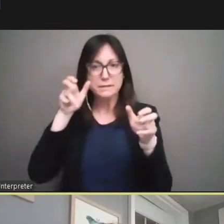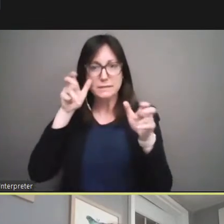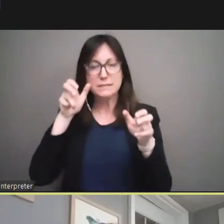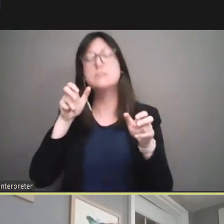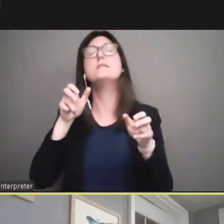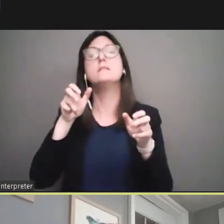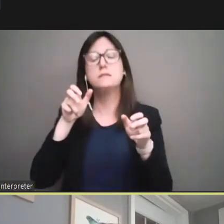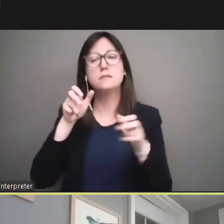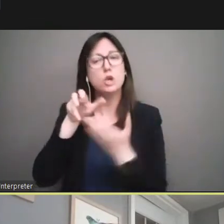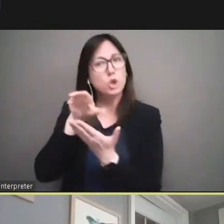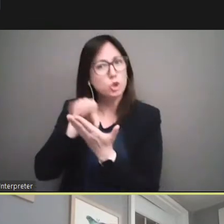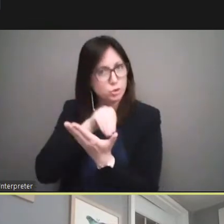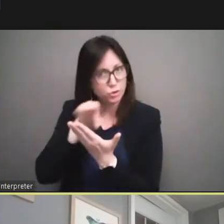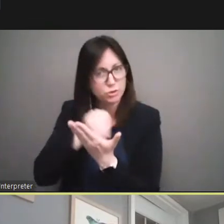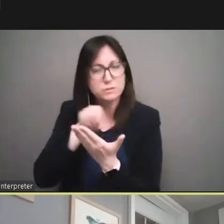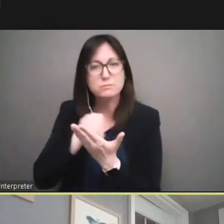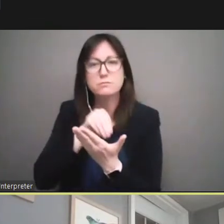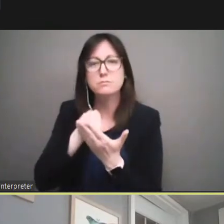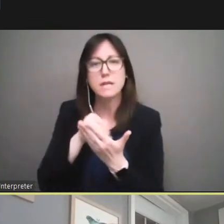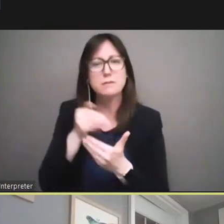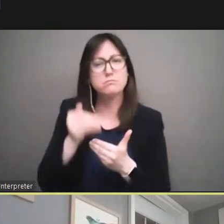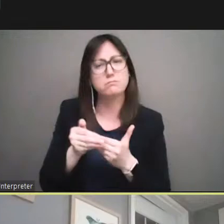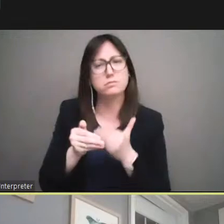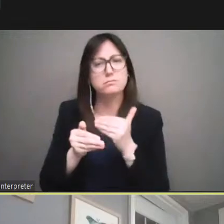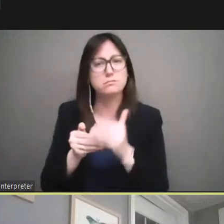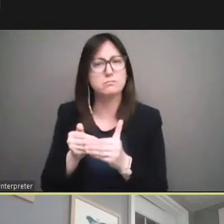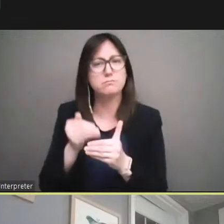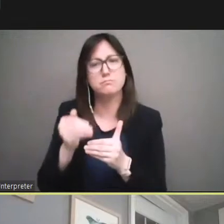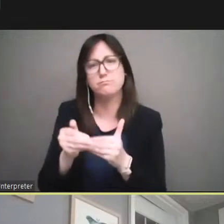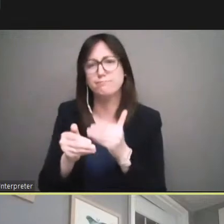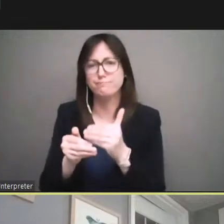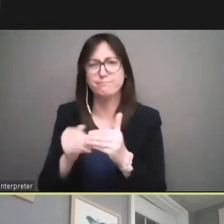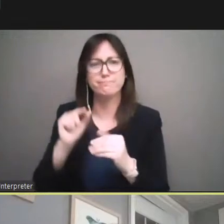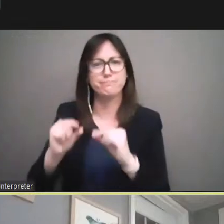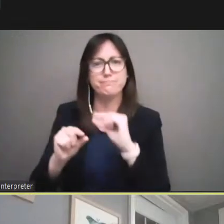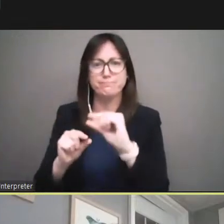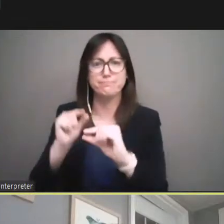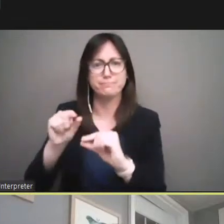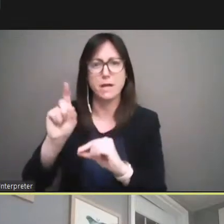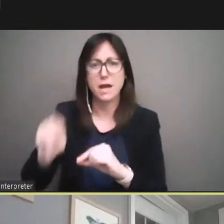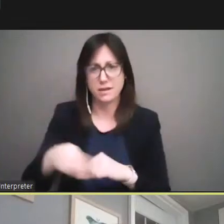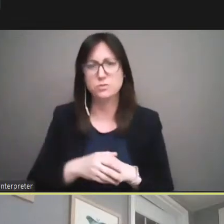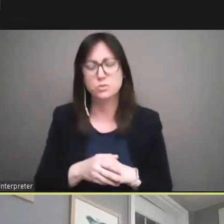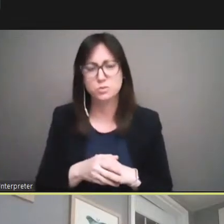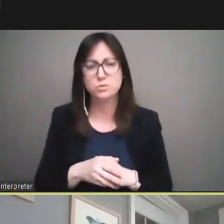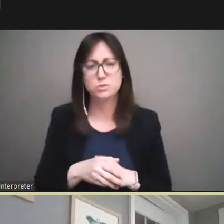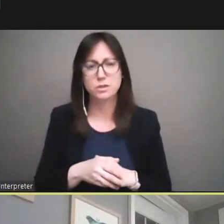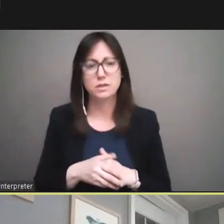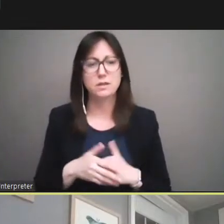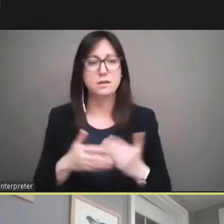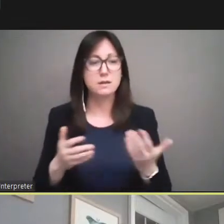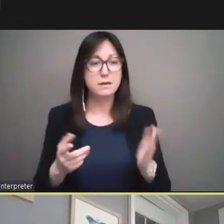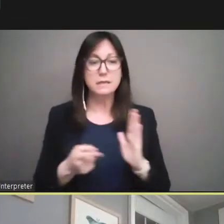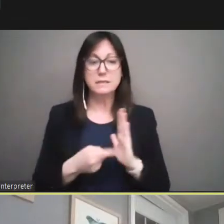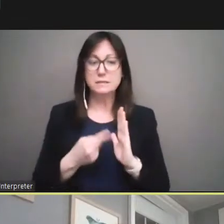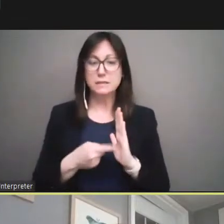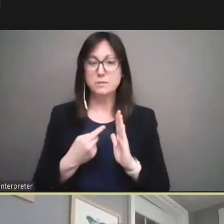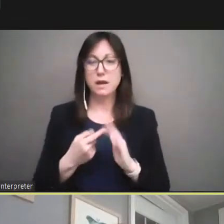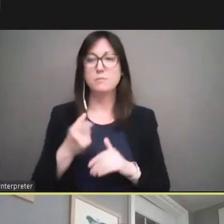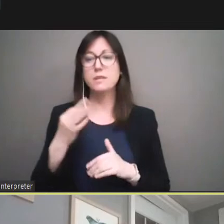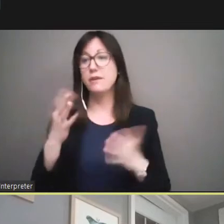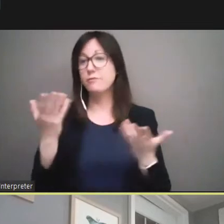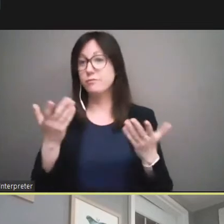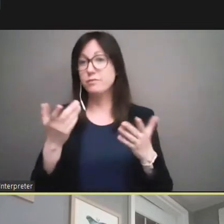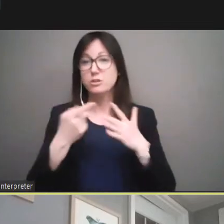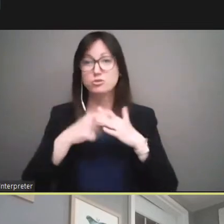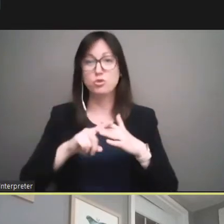meaningful learning. I feel like sometimes it's easy to look at a consultation framework